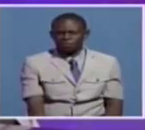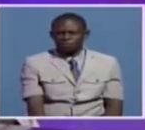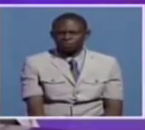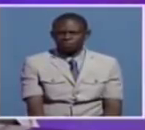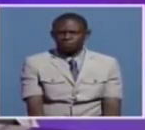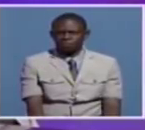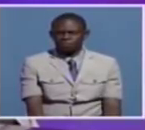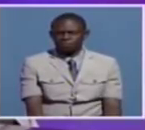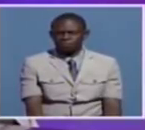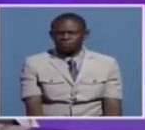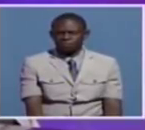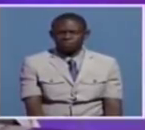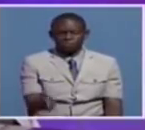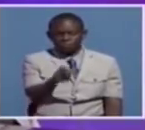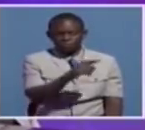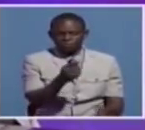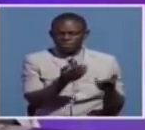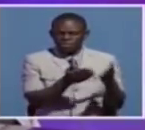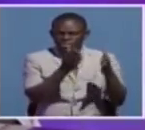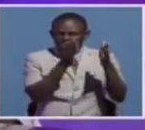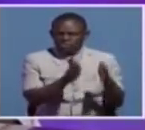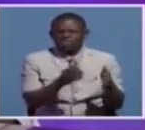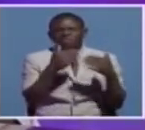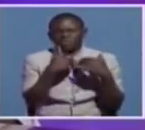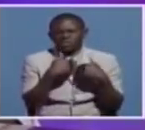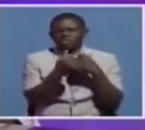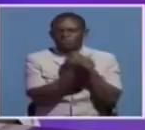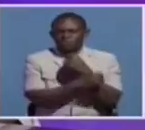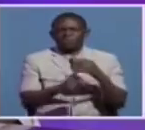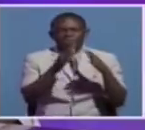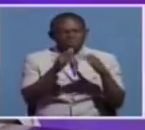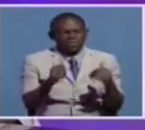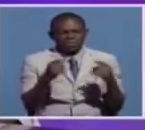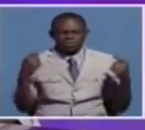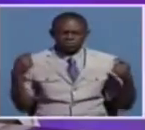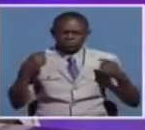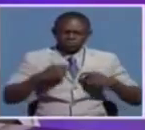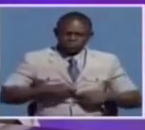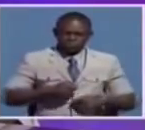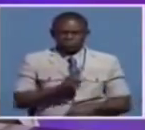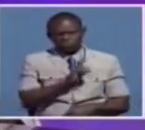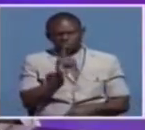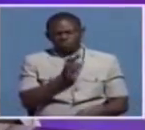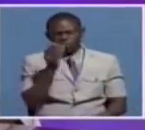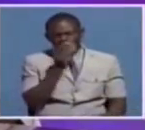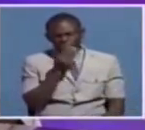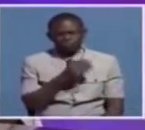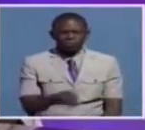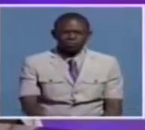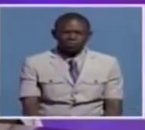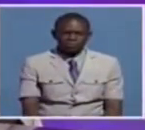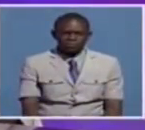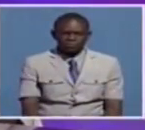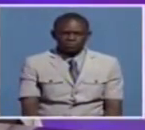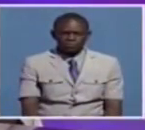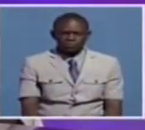workers were there, properly uniformed there. And the first time we went there, strangely, I tell you,